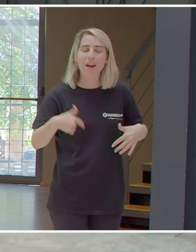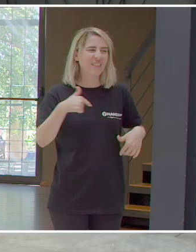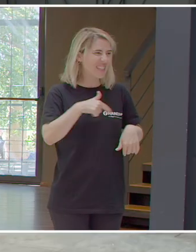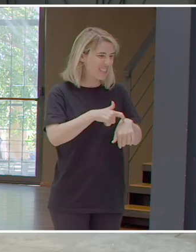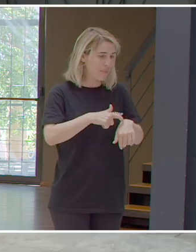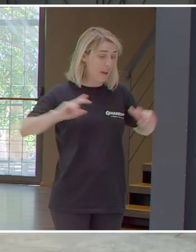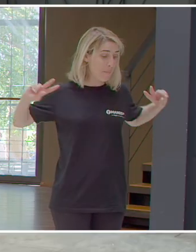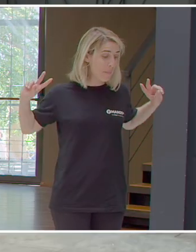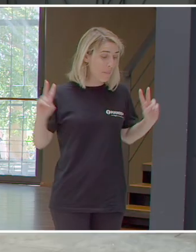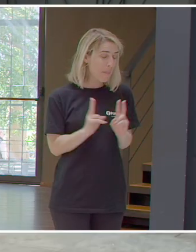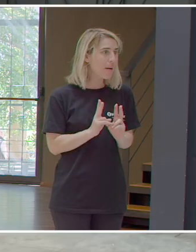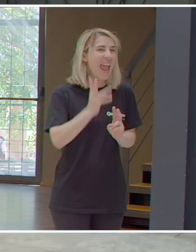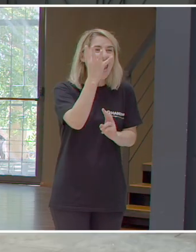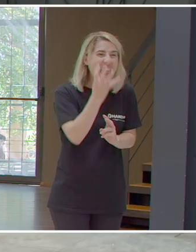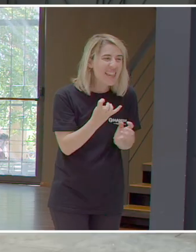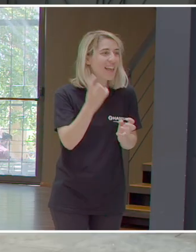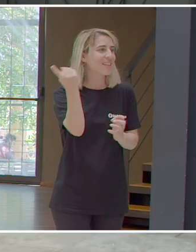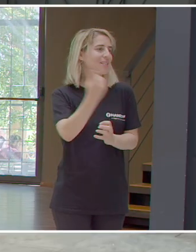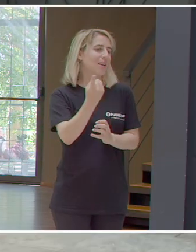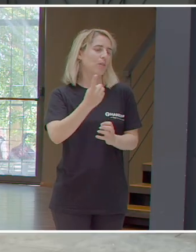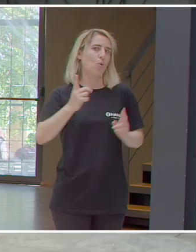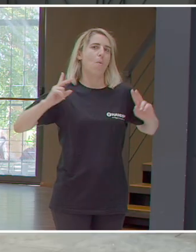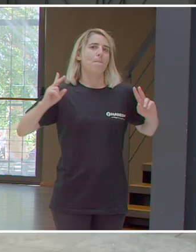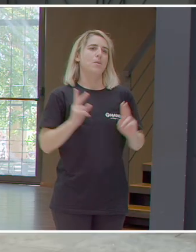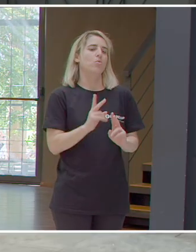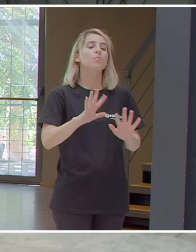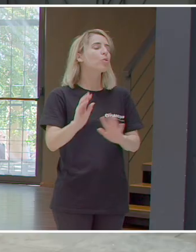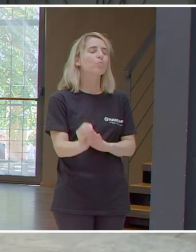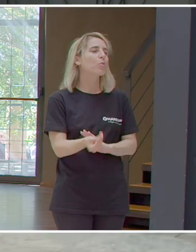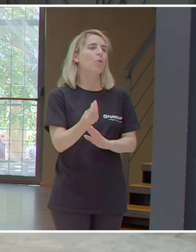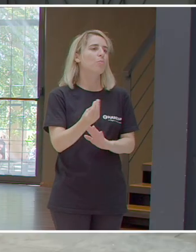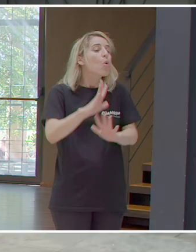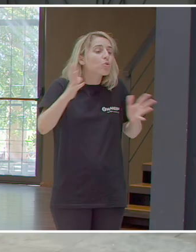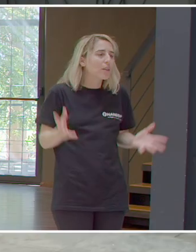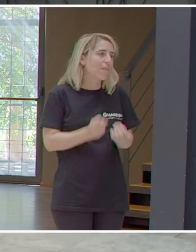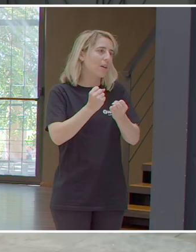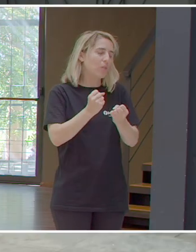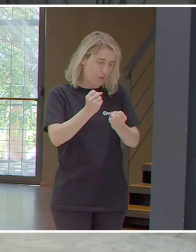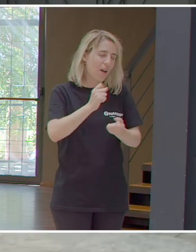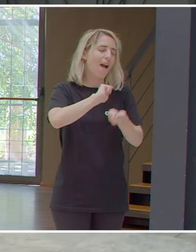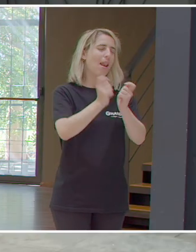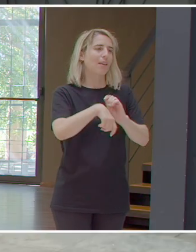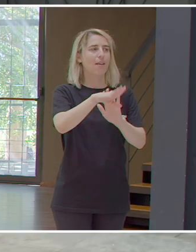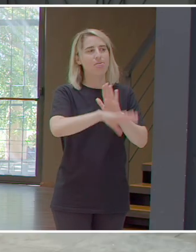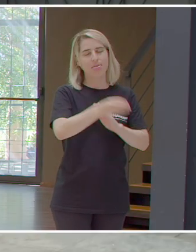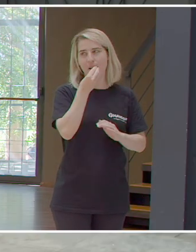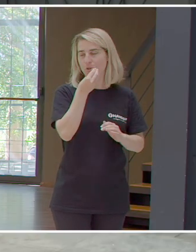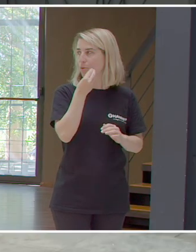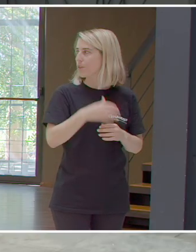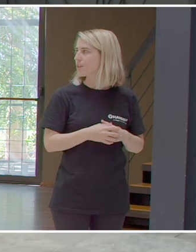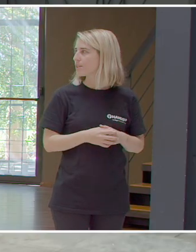is fantastic. And that's by changing your diet. And they also looked at the